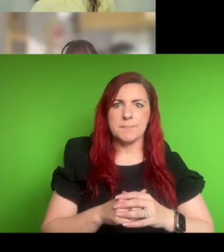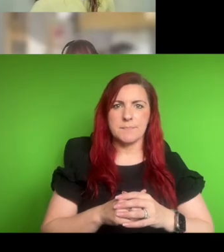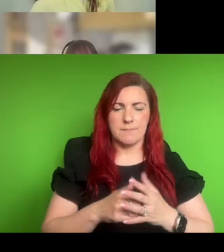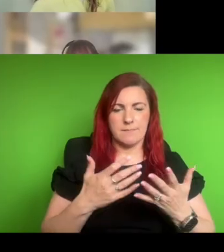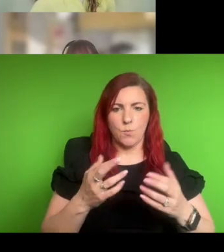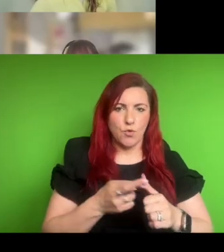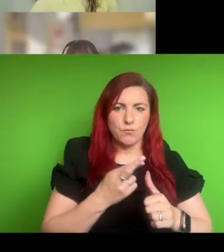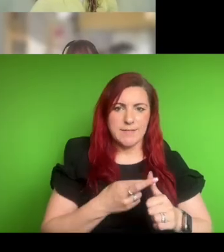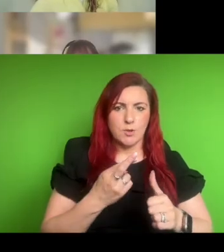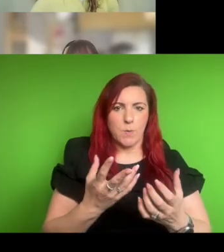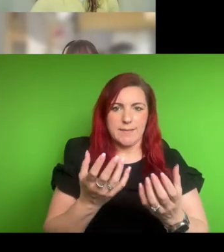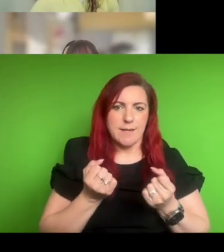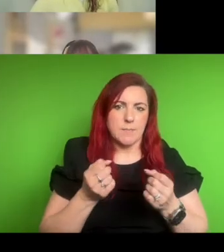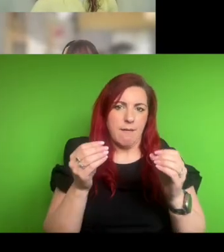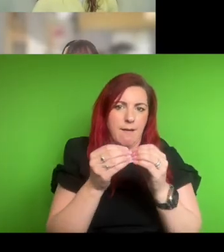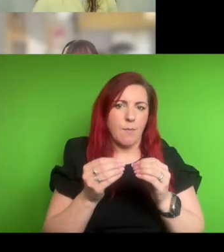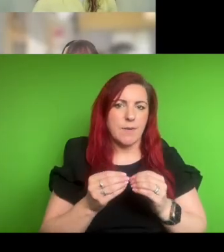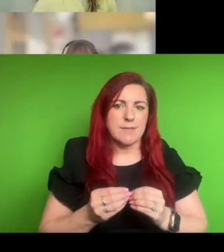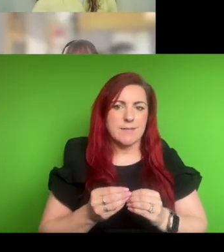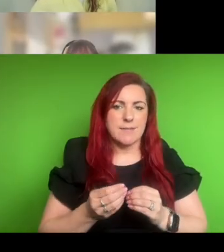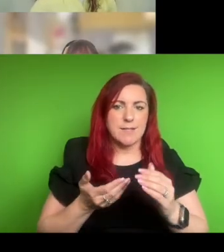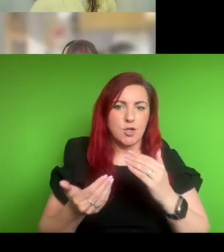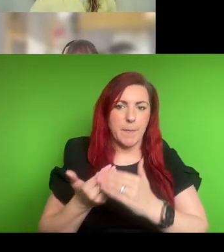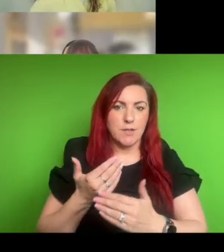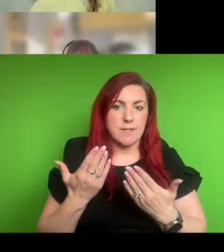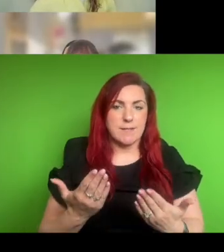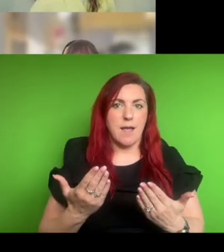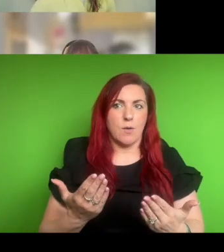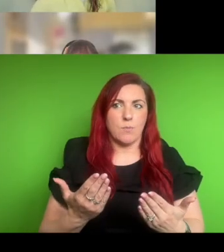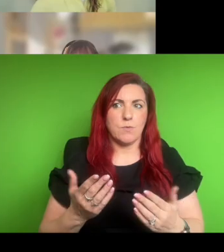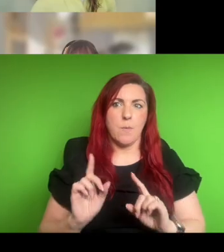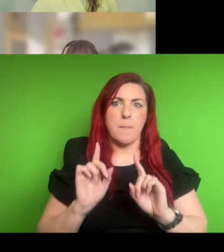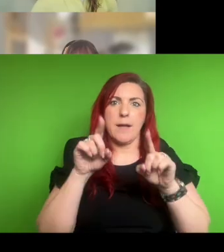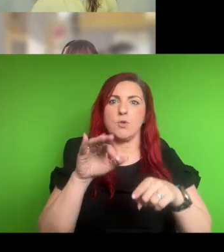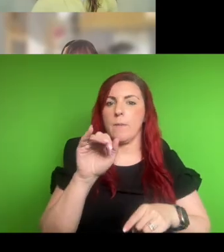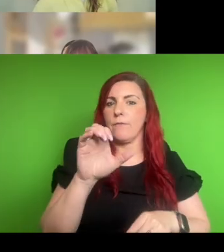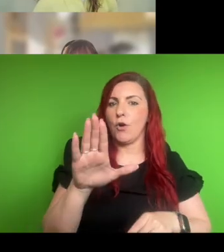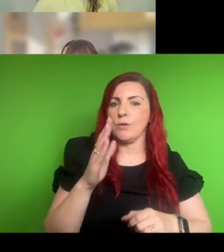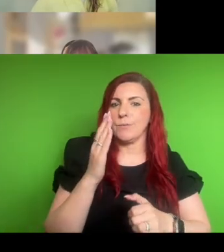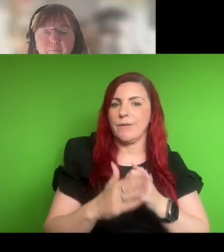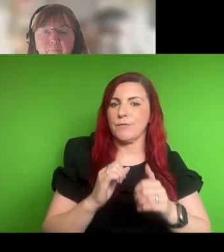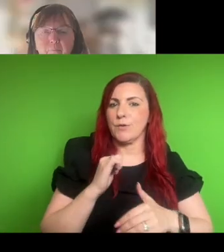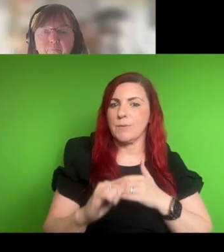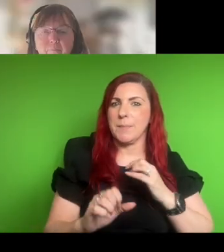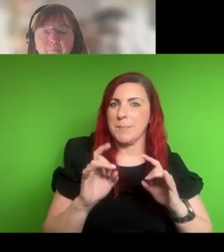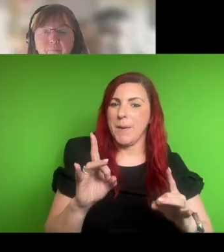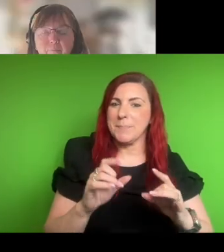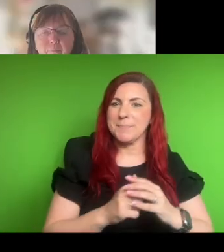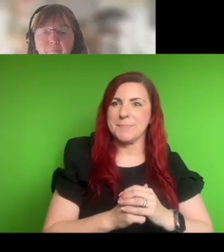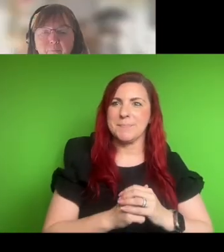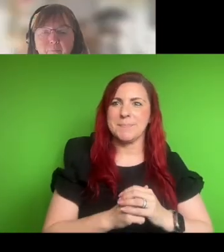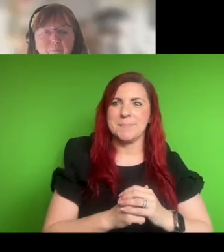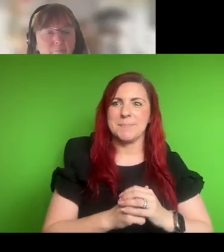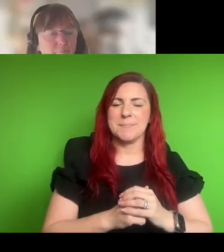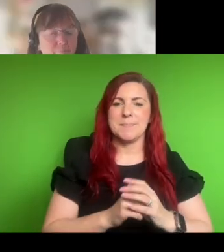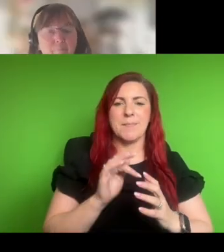please do put those comments in. So I'll turn it back over to Fergal to close out the webinar. Okay,